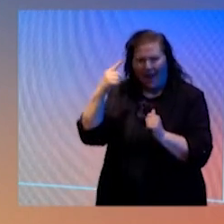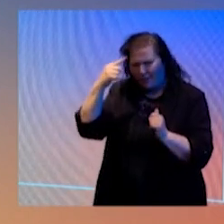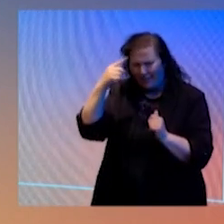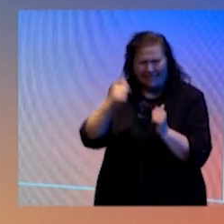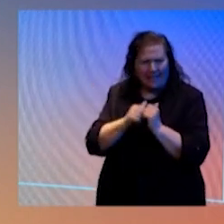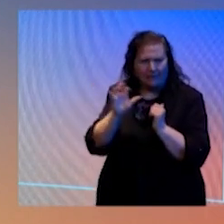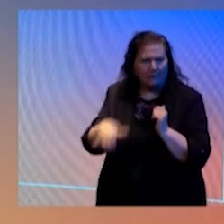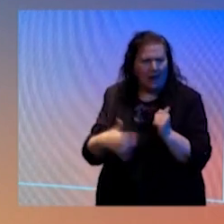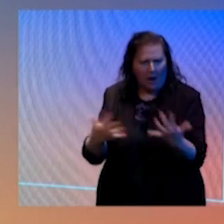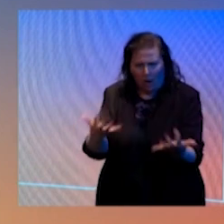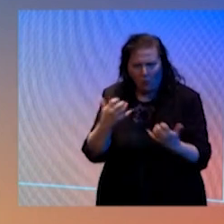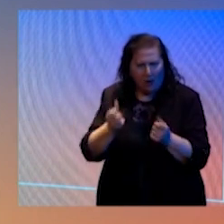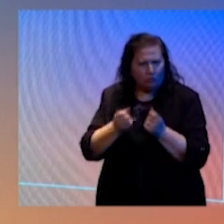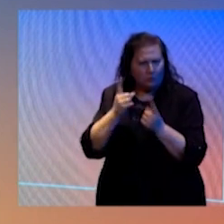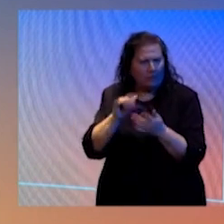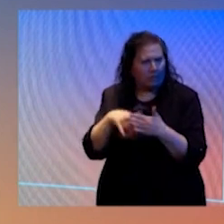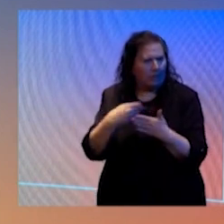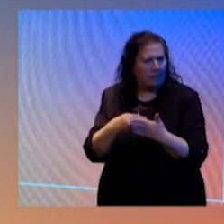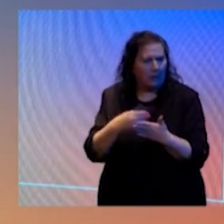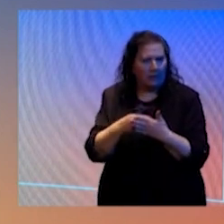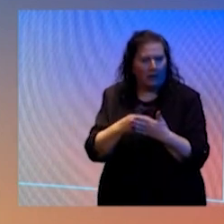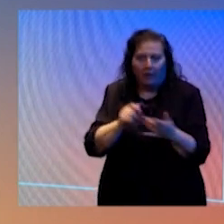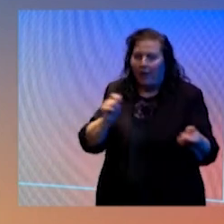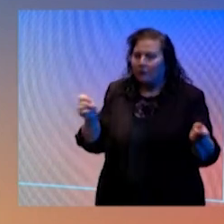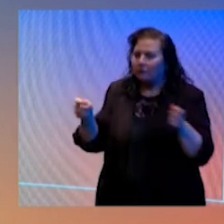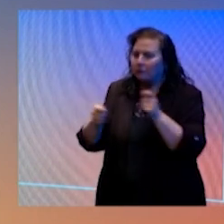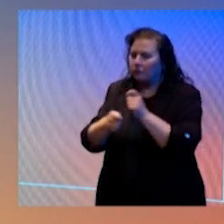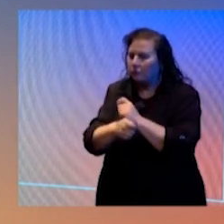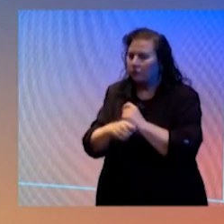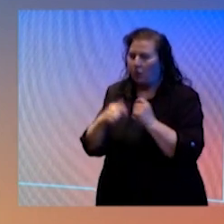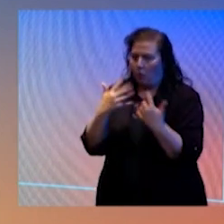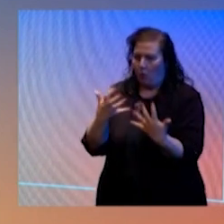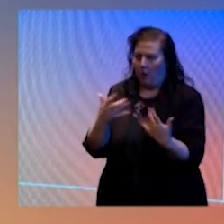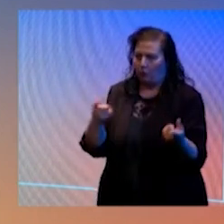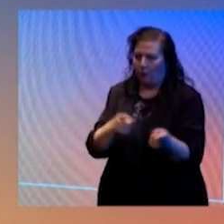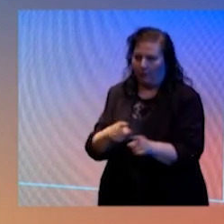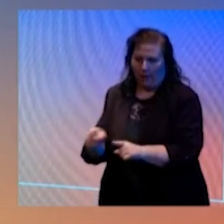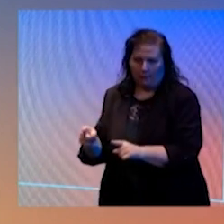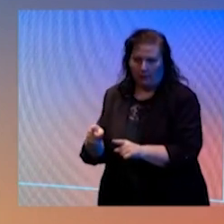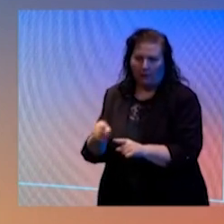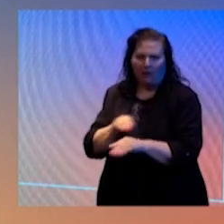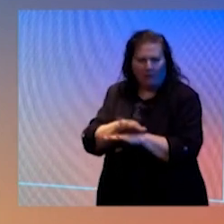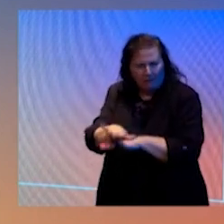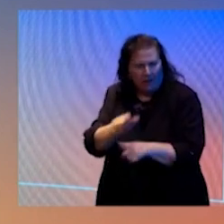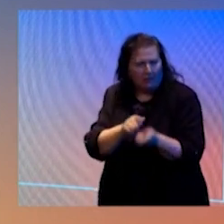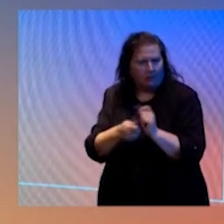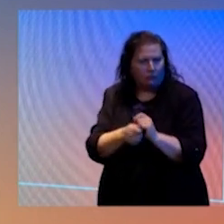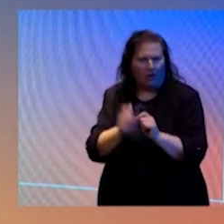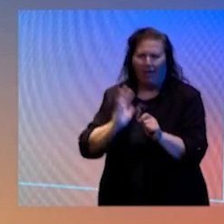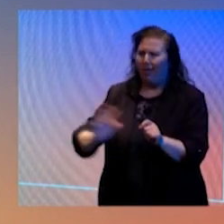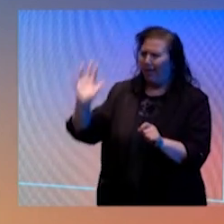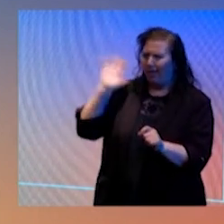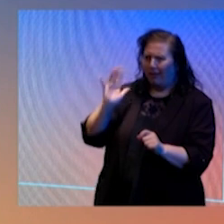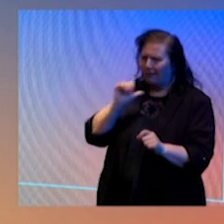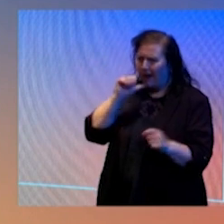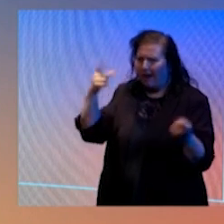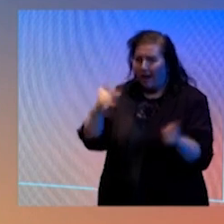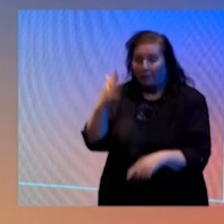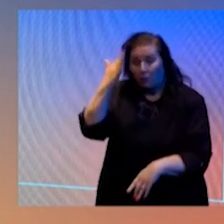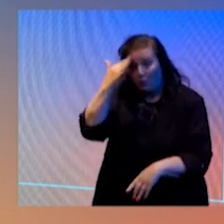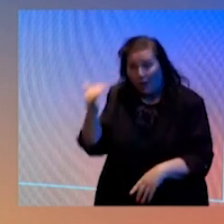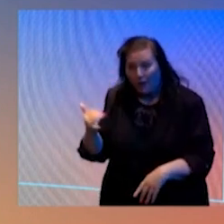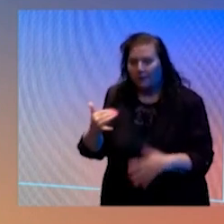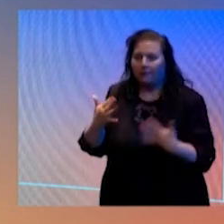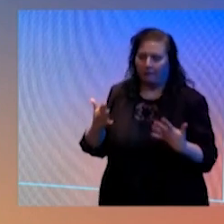spent. So this is the transformation that we're undertaking right now. And you say, why wasn't this done long ago?